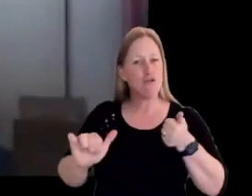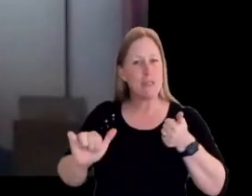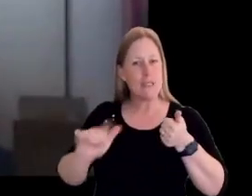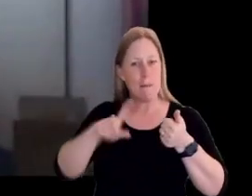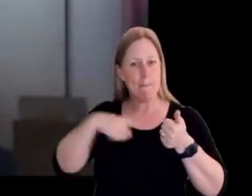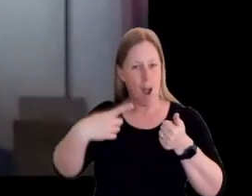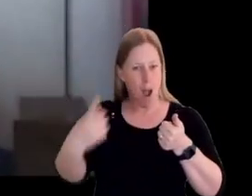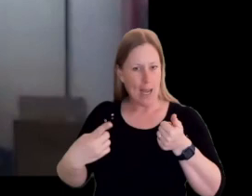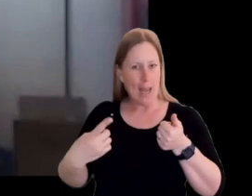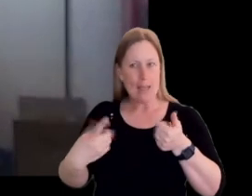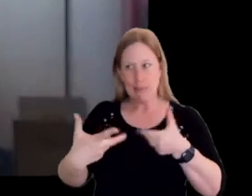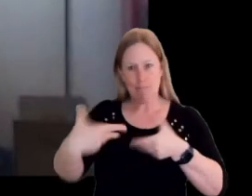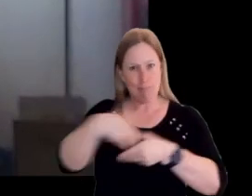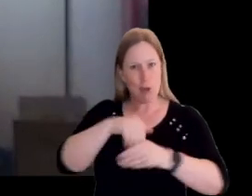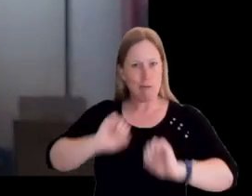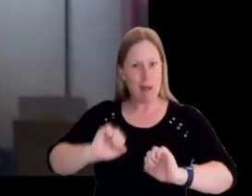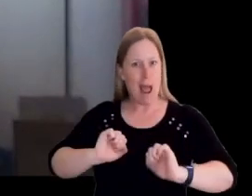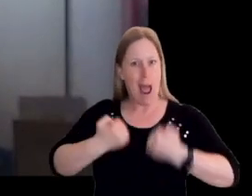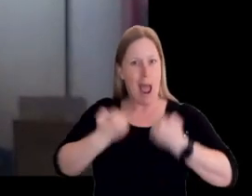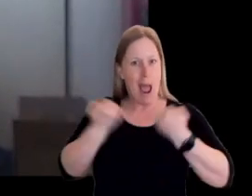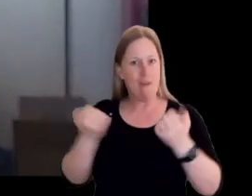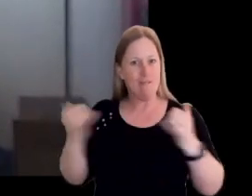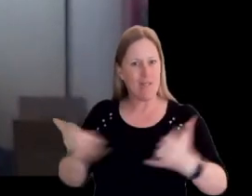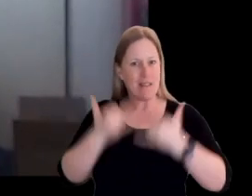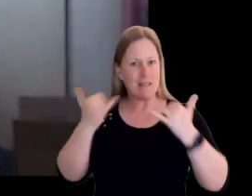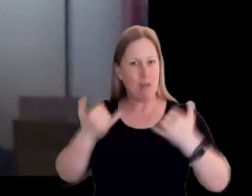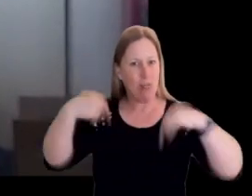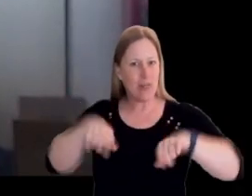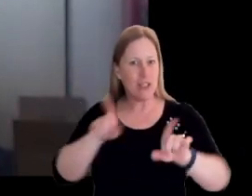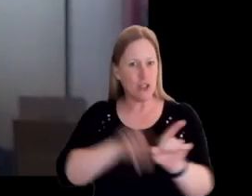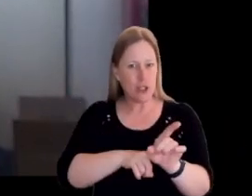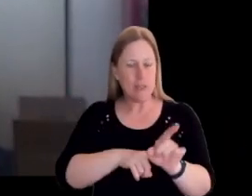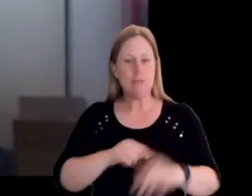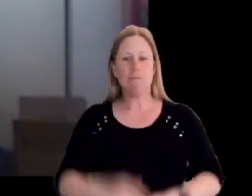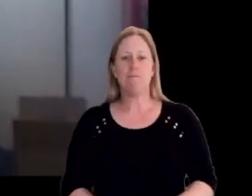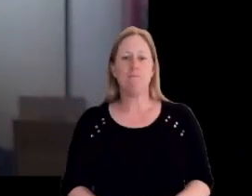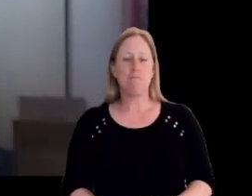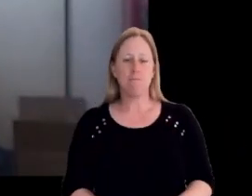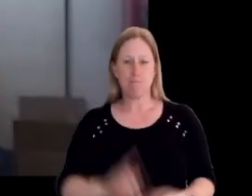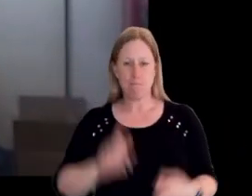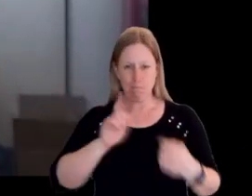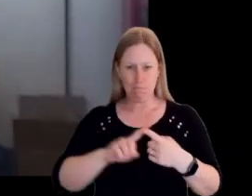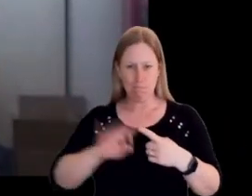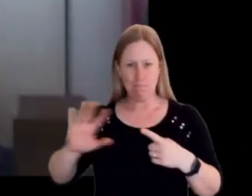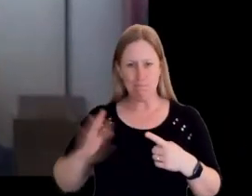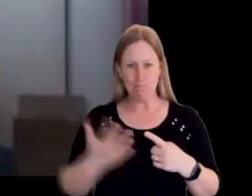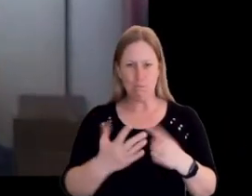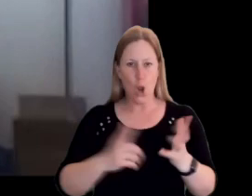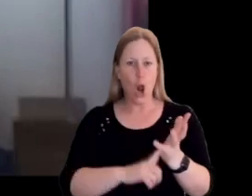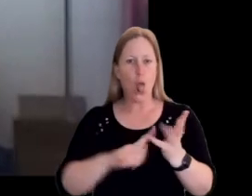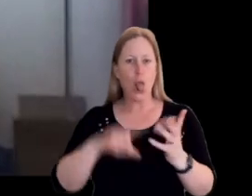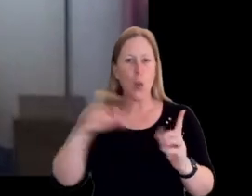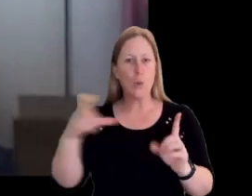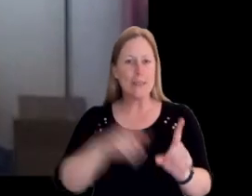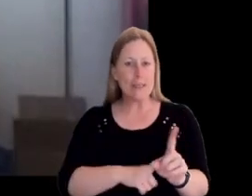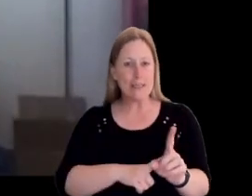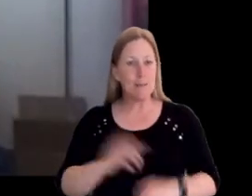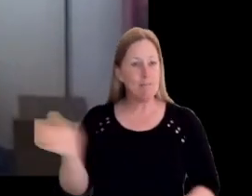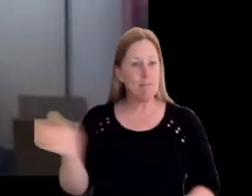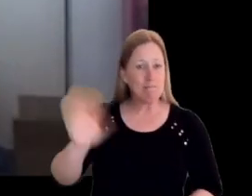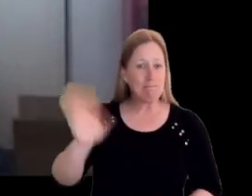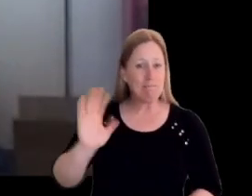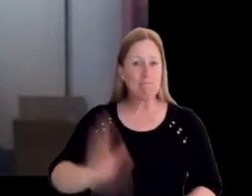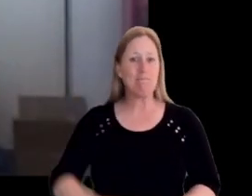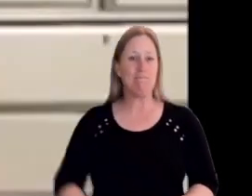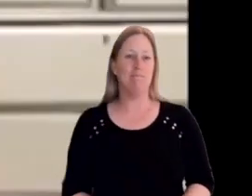this year. So I'm going to introduce the wonderful people we'll be speaking to. First up, we have Lucy. Lucy, do you want